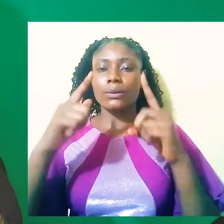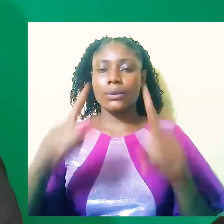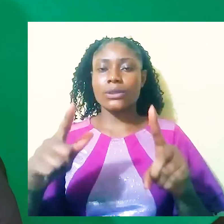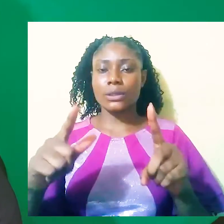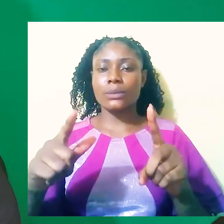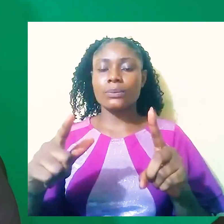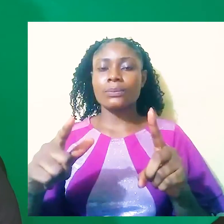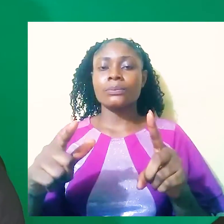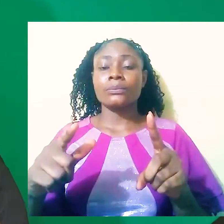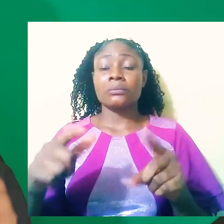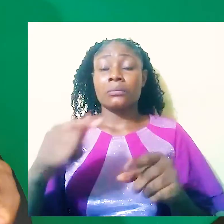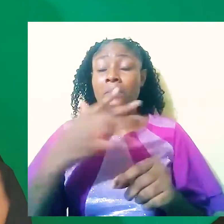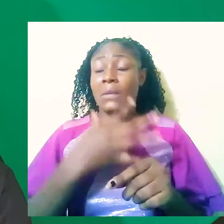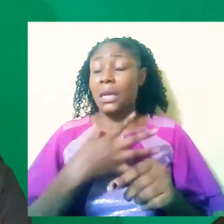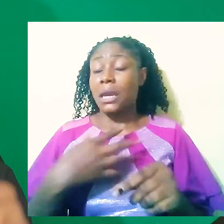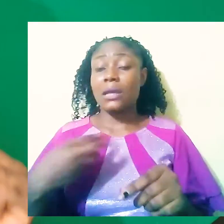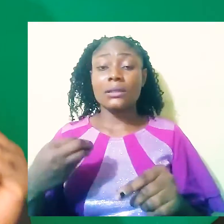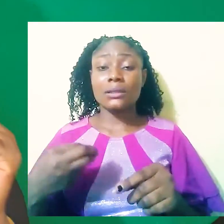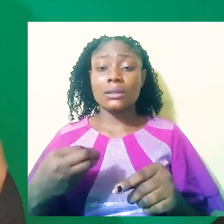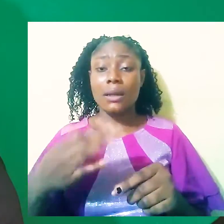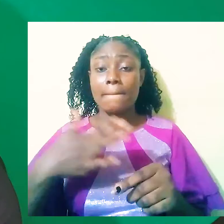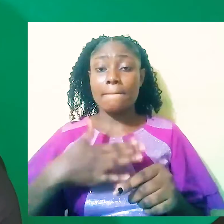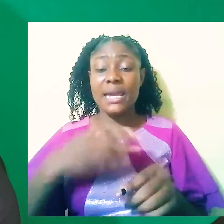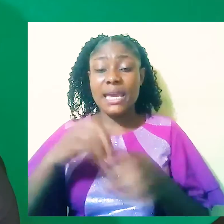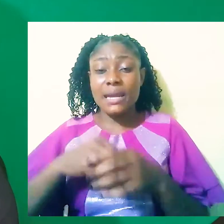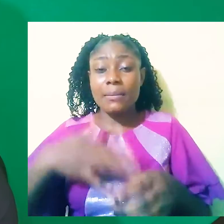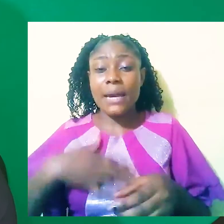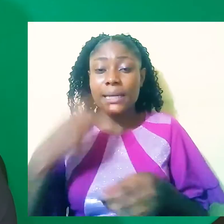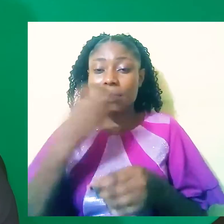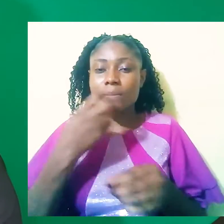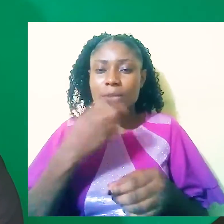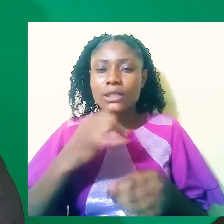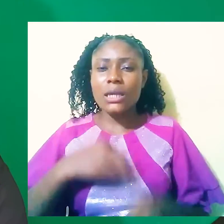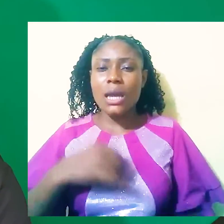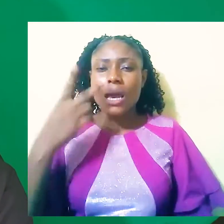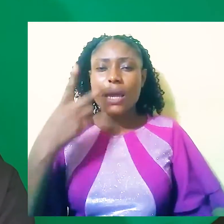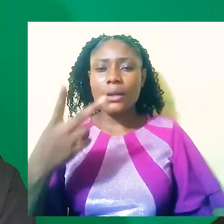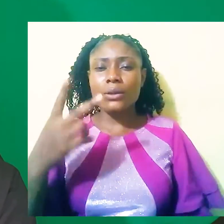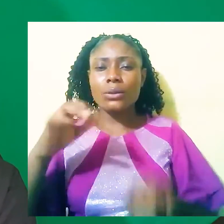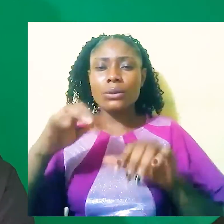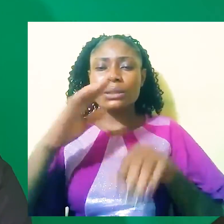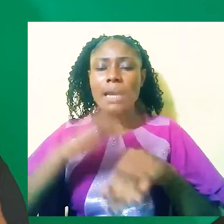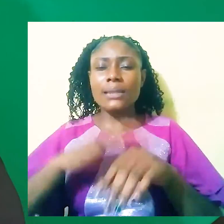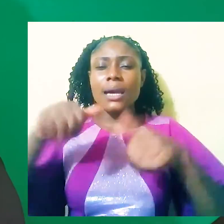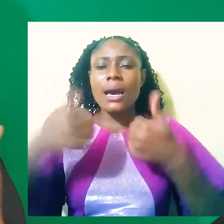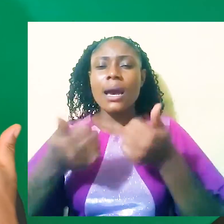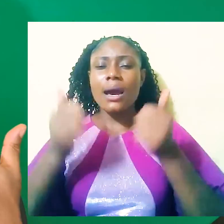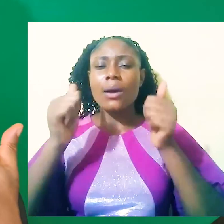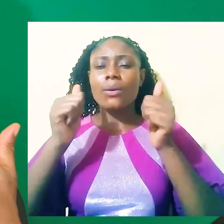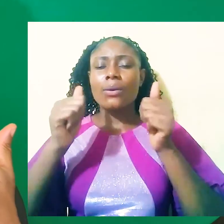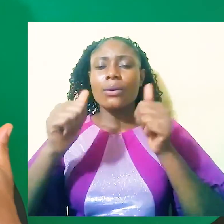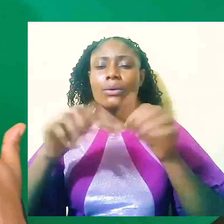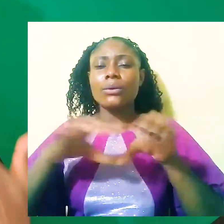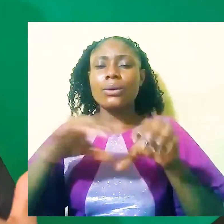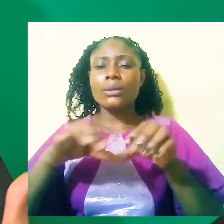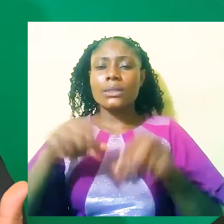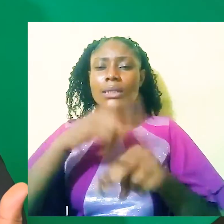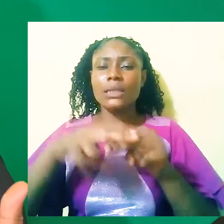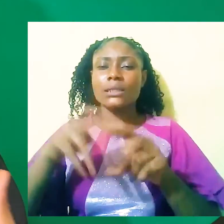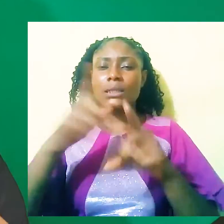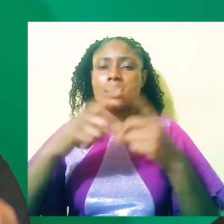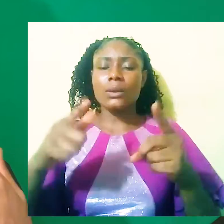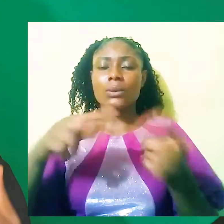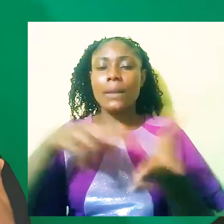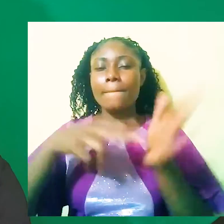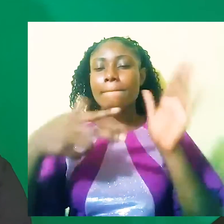the importance of national sign languages. And in my speech, I looked